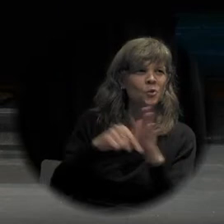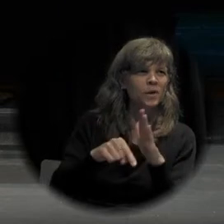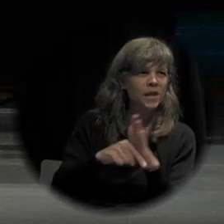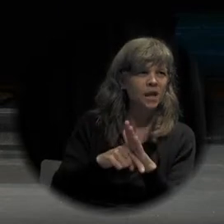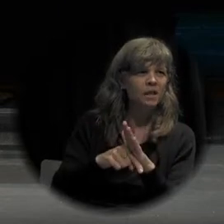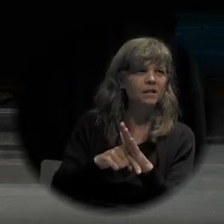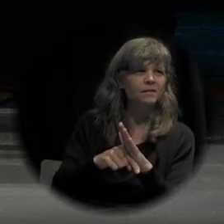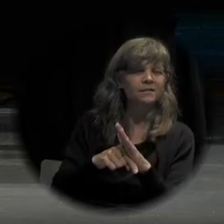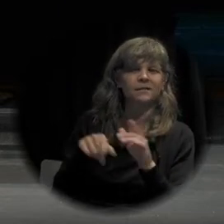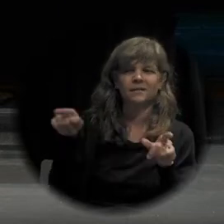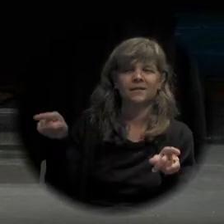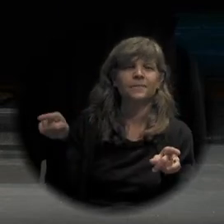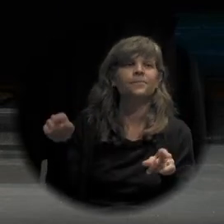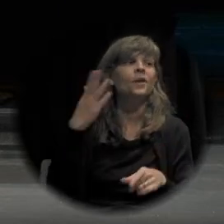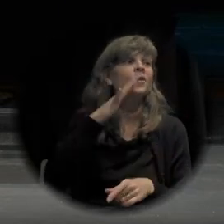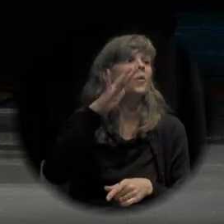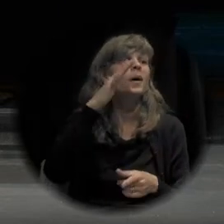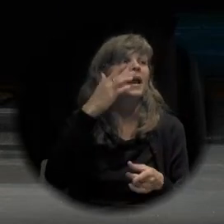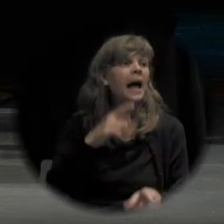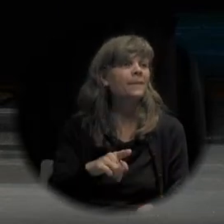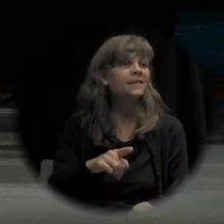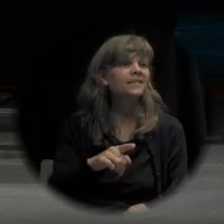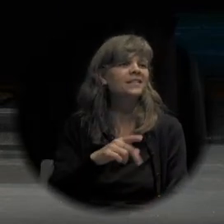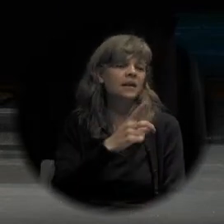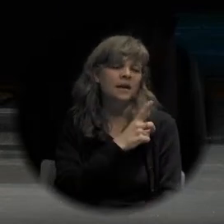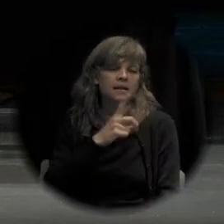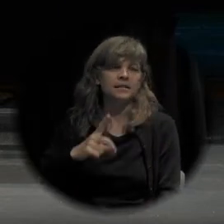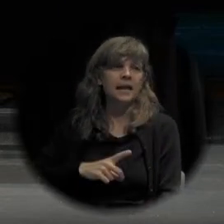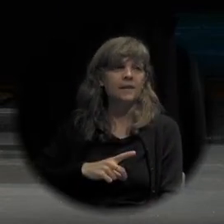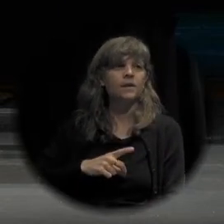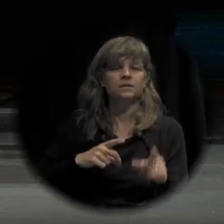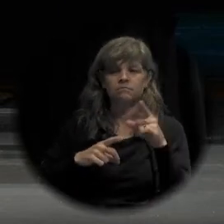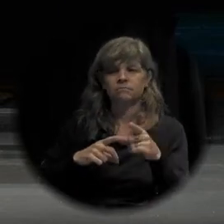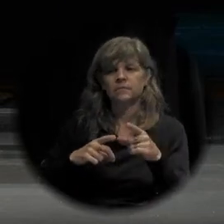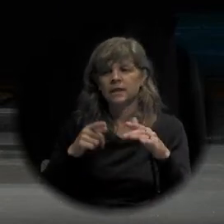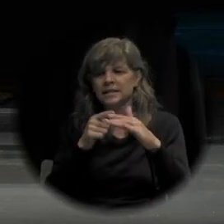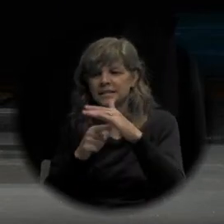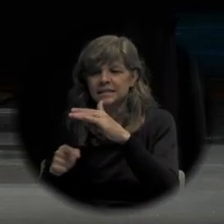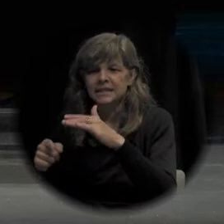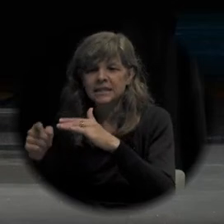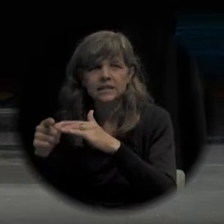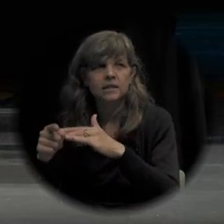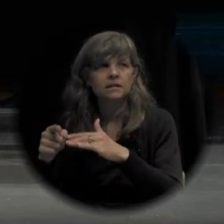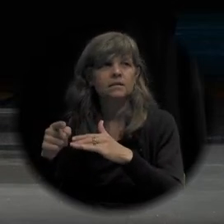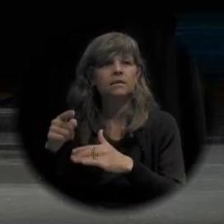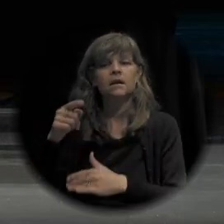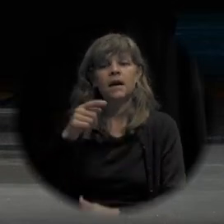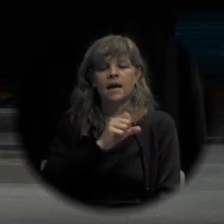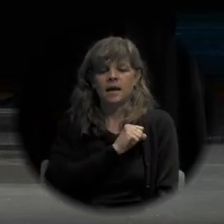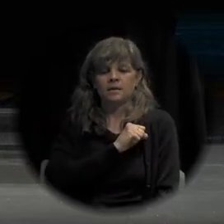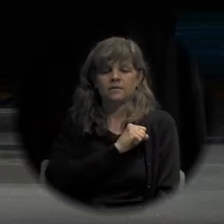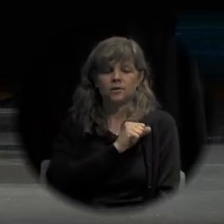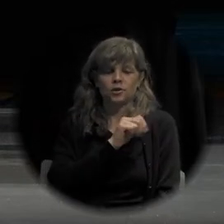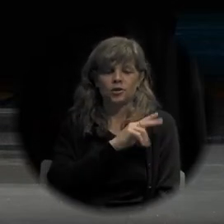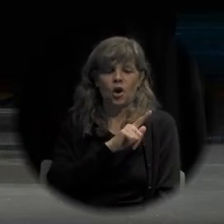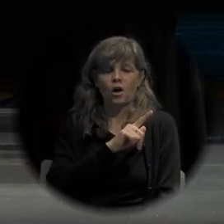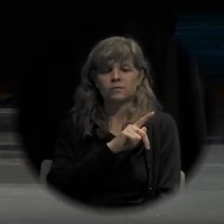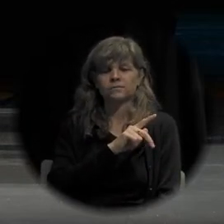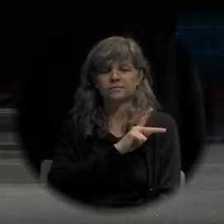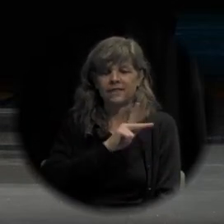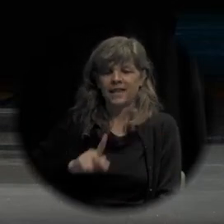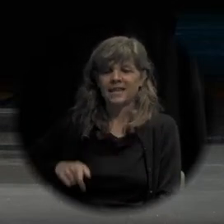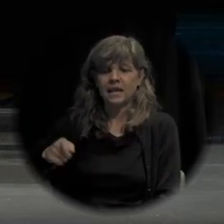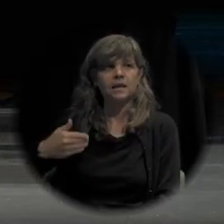actually sneaks up, cuts off a piece of the hem of Saul's robe, which was probably a pretty significant statement of